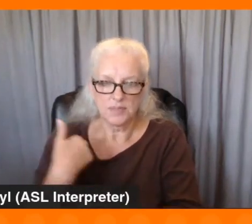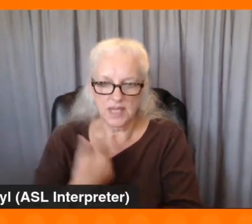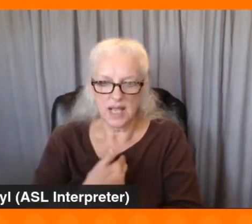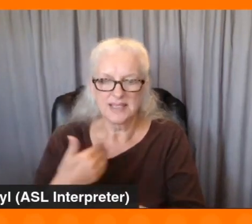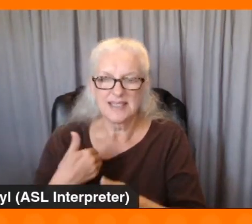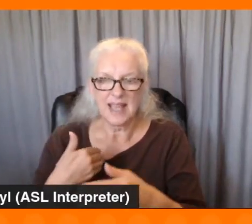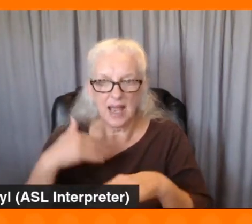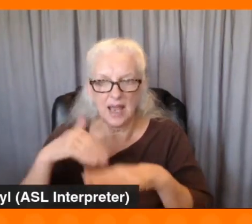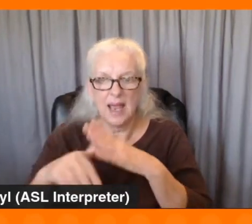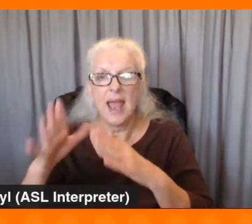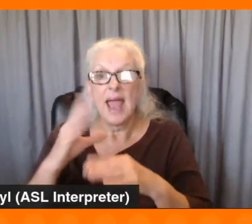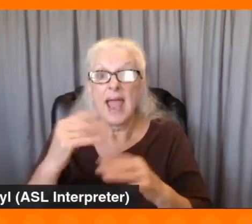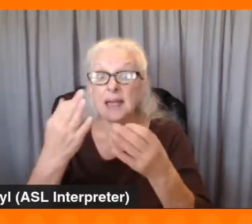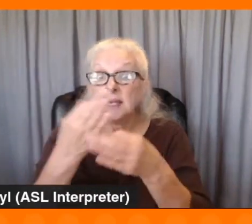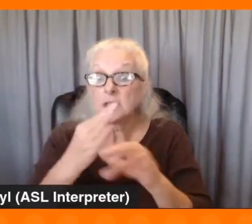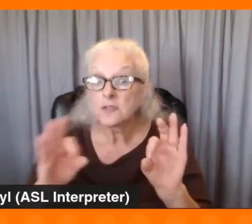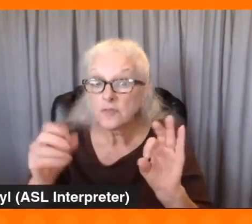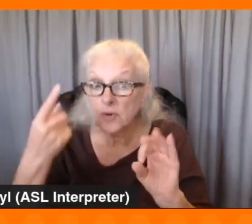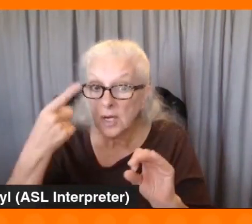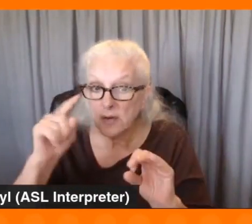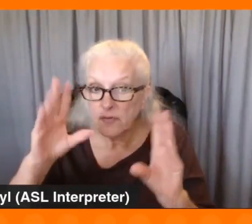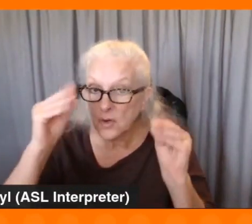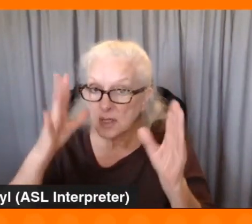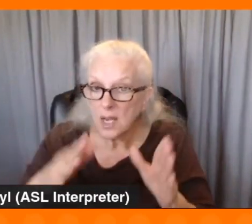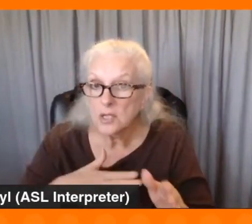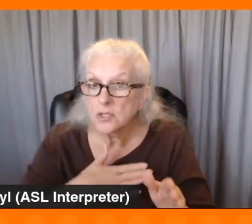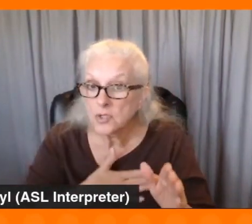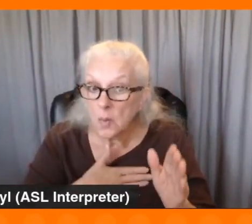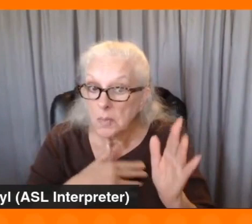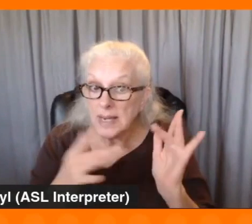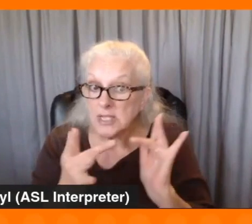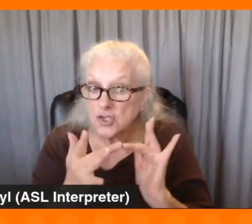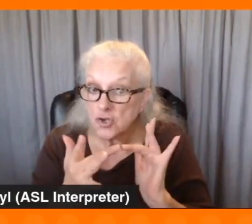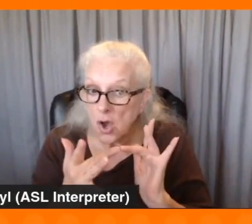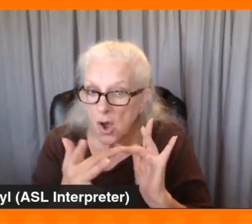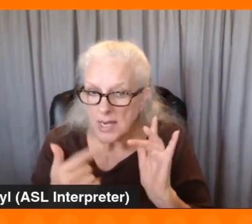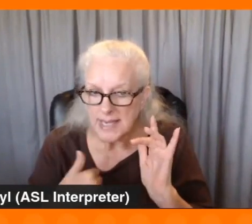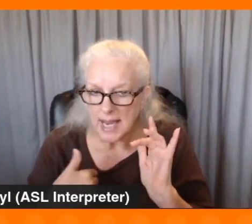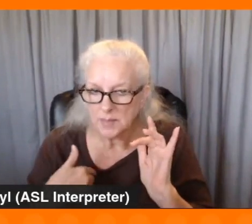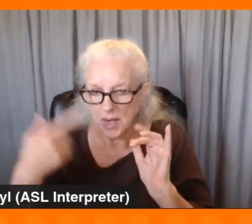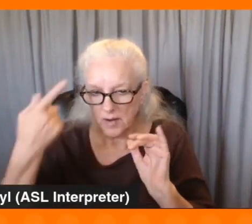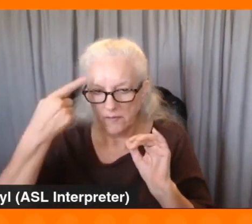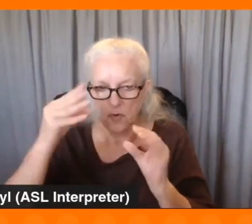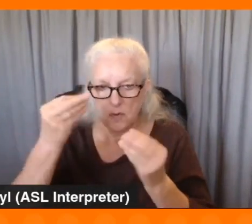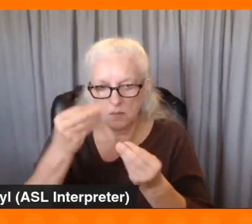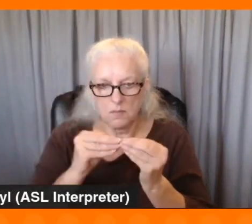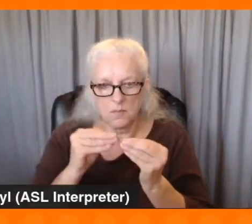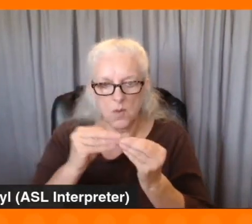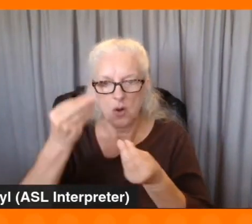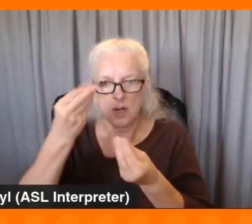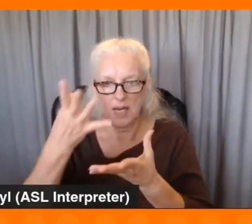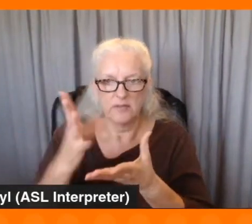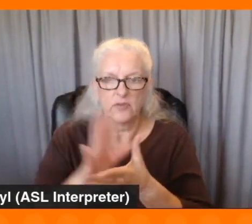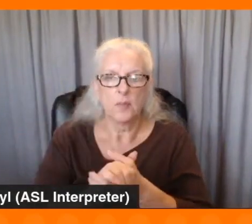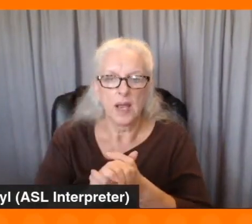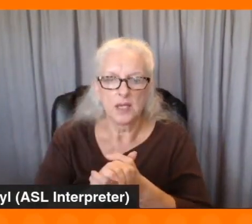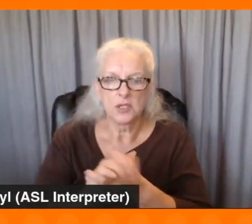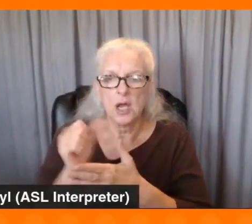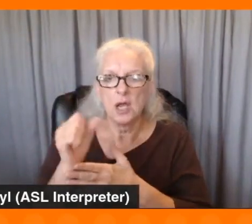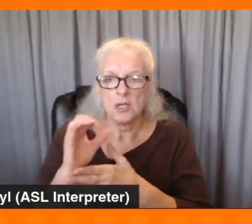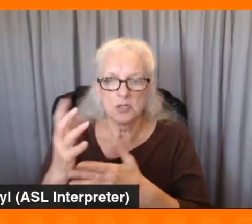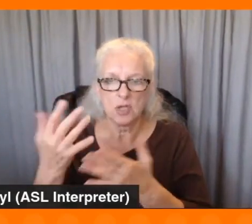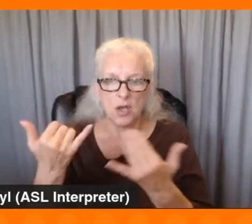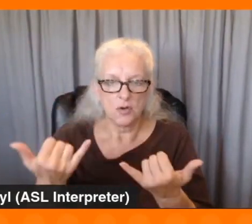also free for teachers, so feel free to contact me for more details about this. So in this broadening participation space, I